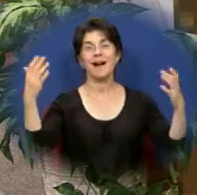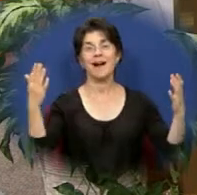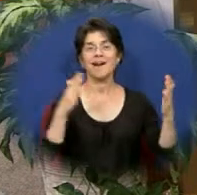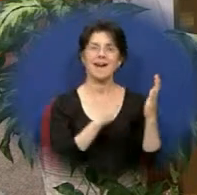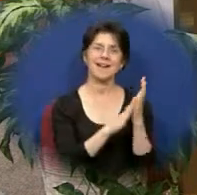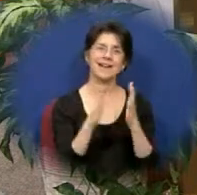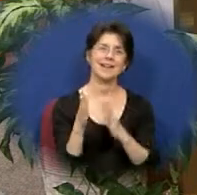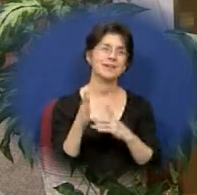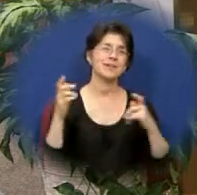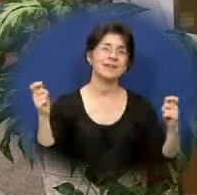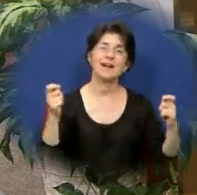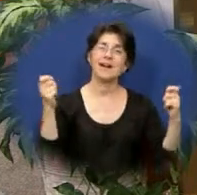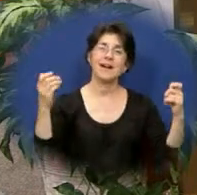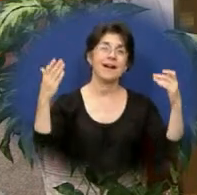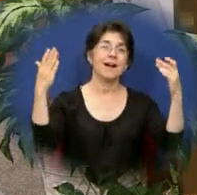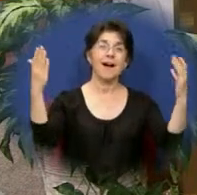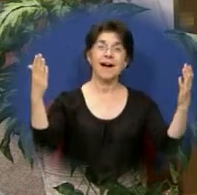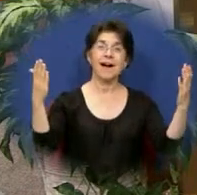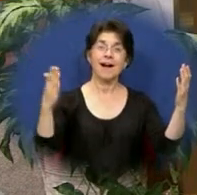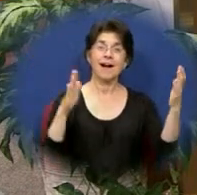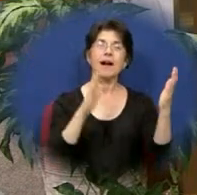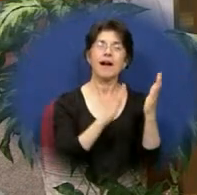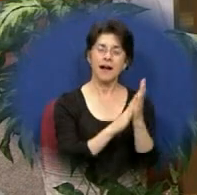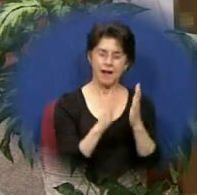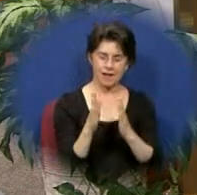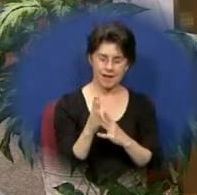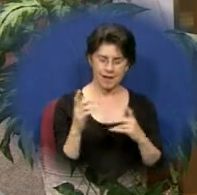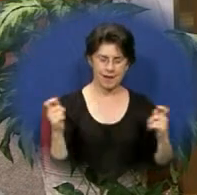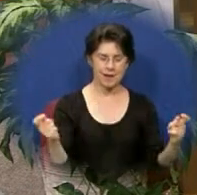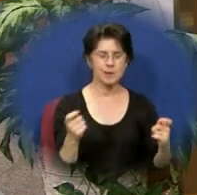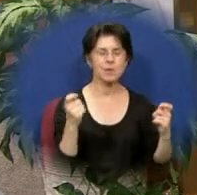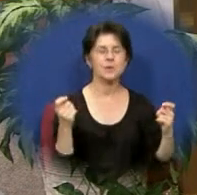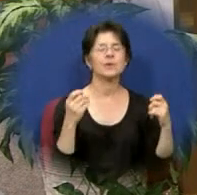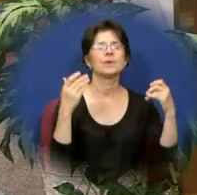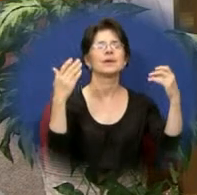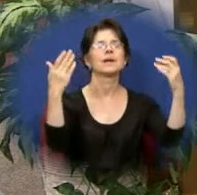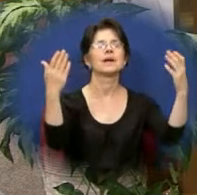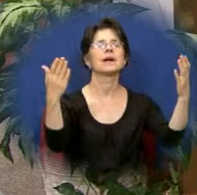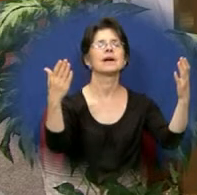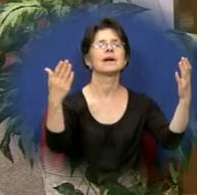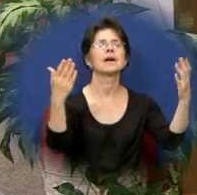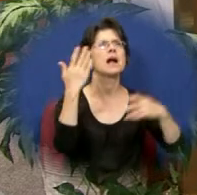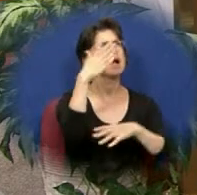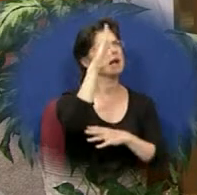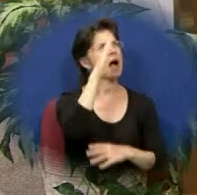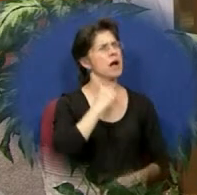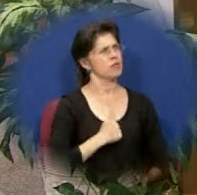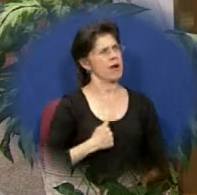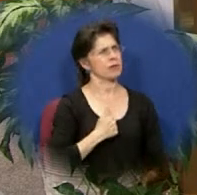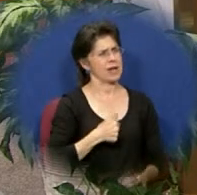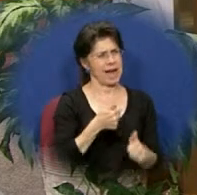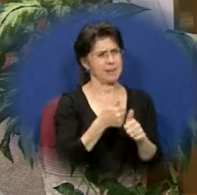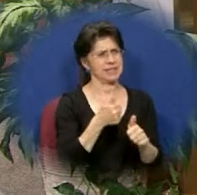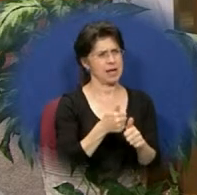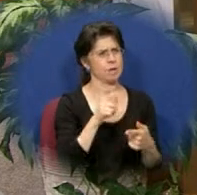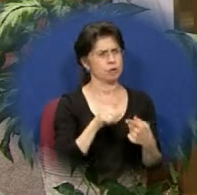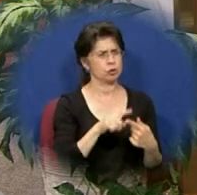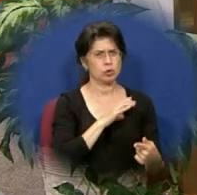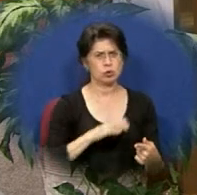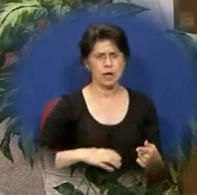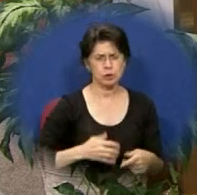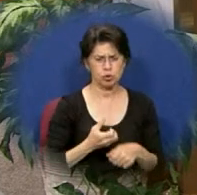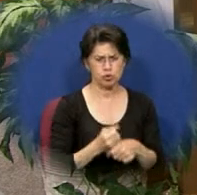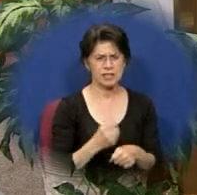Alleluia, alleluia. God was reconciling alleluia. The world to himself in Christ and entrusting to us the message